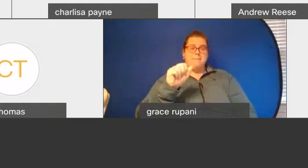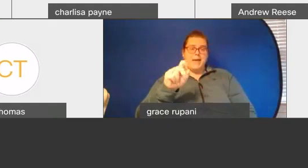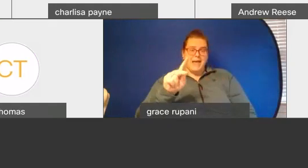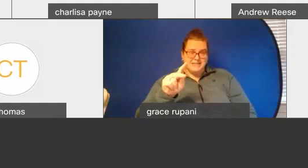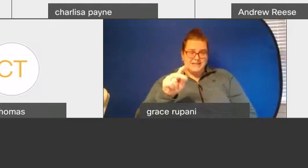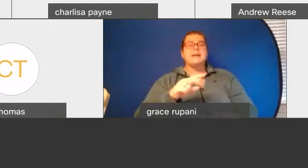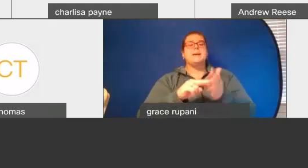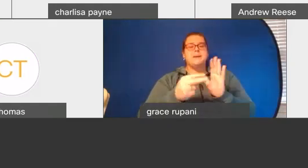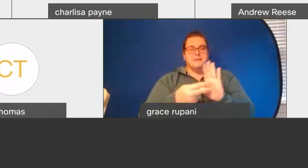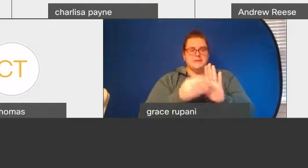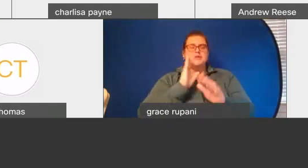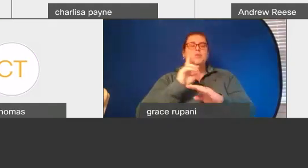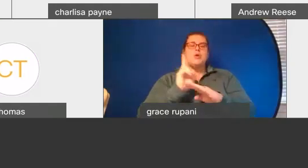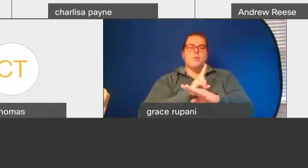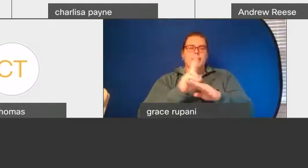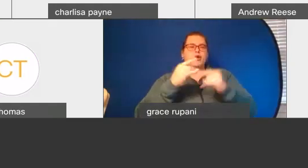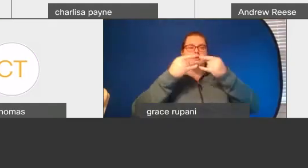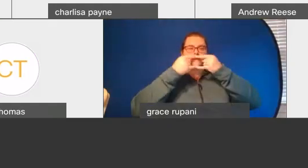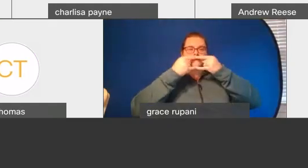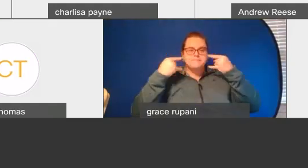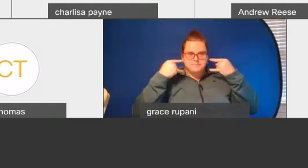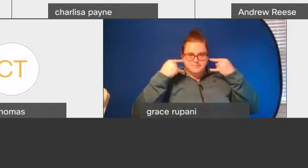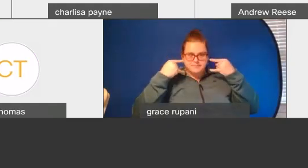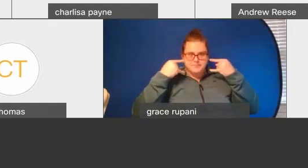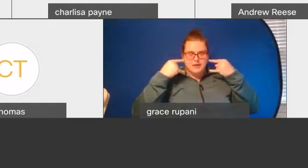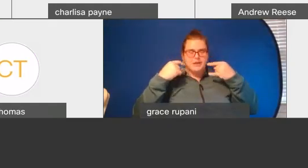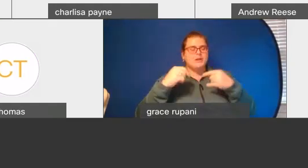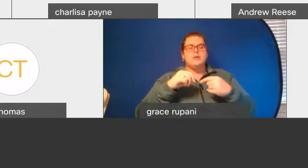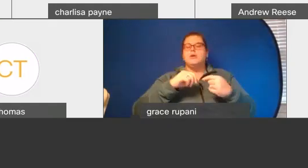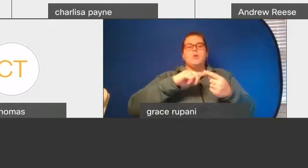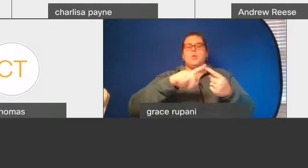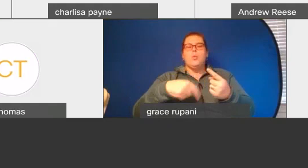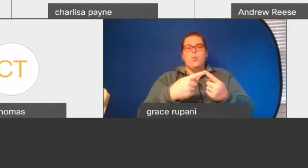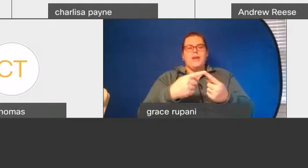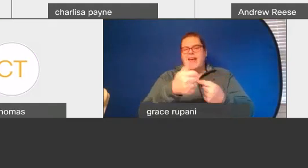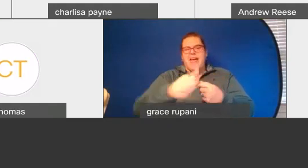a medical or surgical face mask whenever you're entering